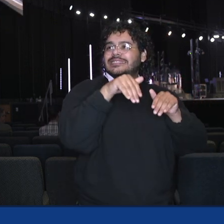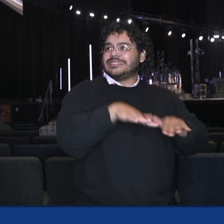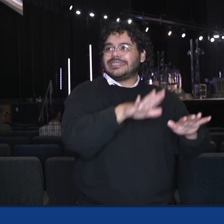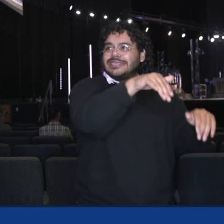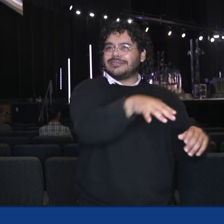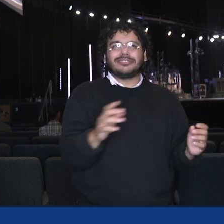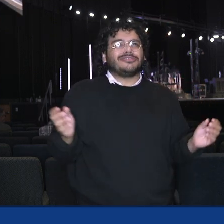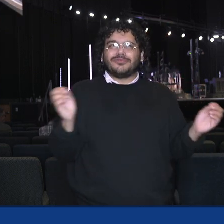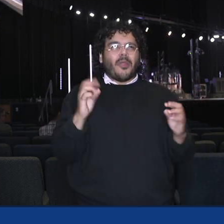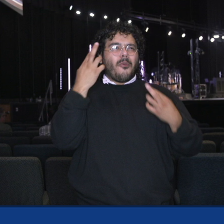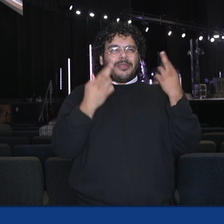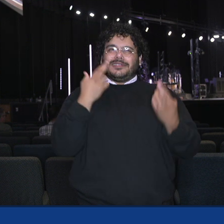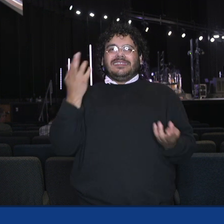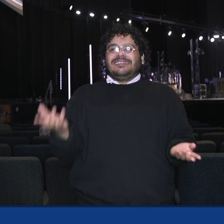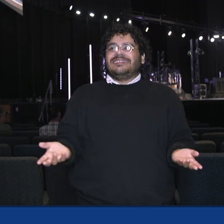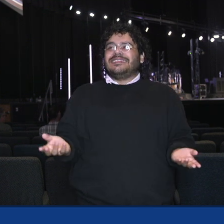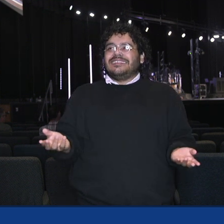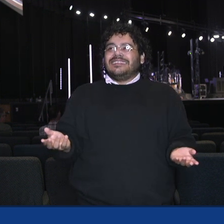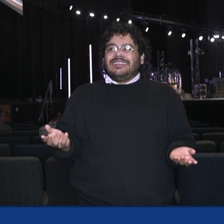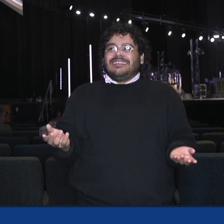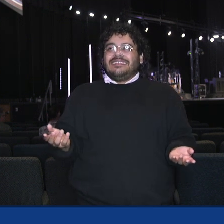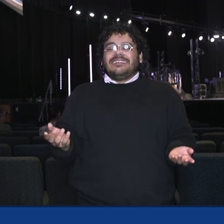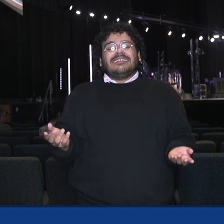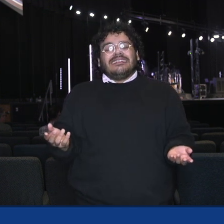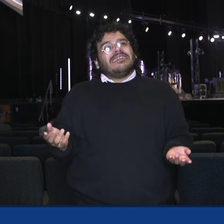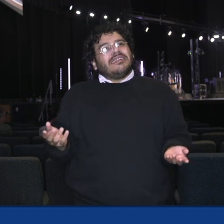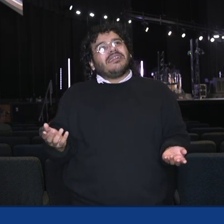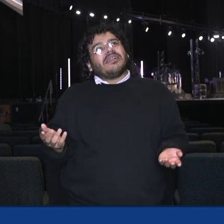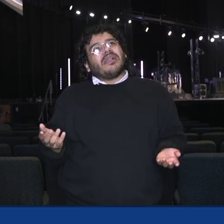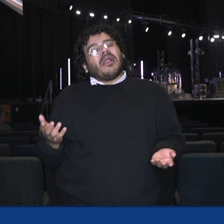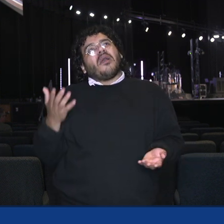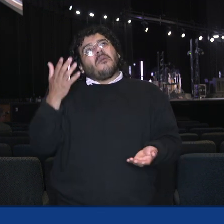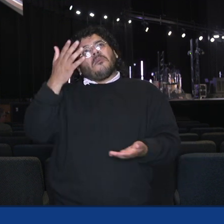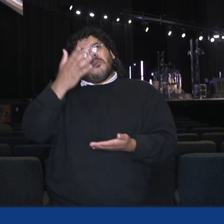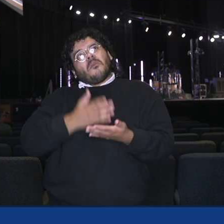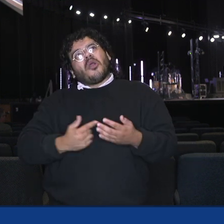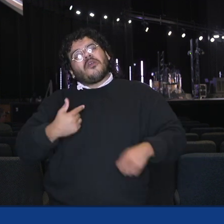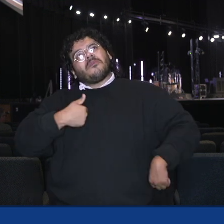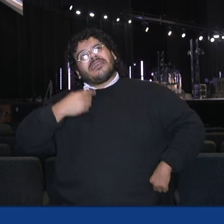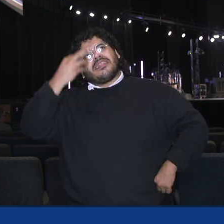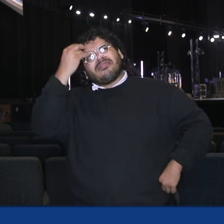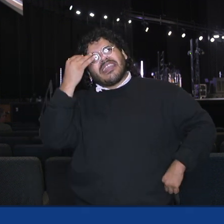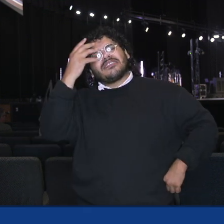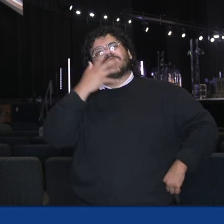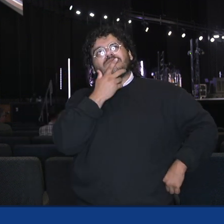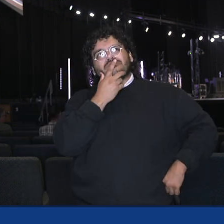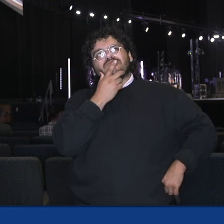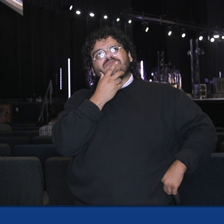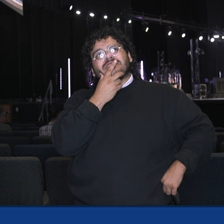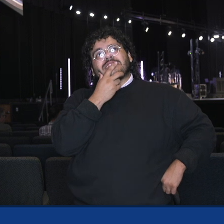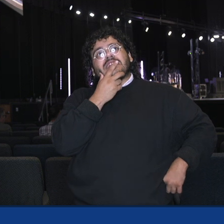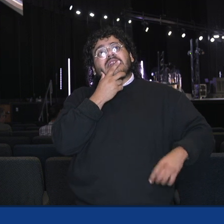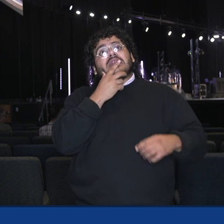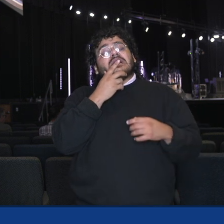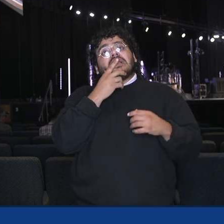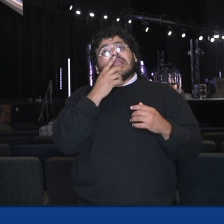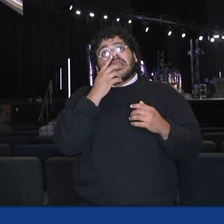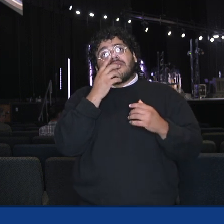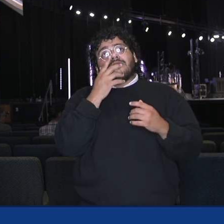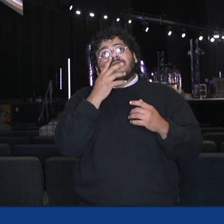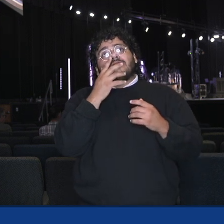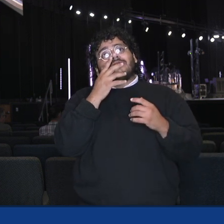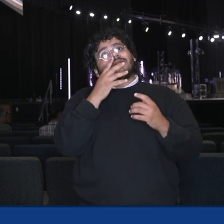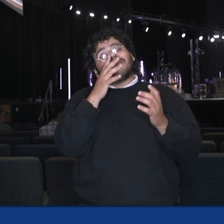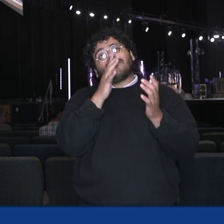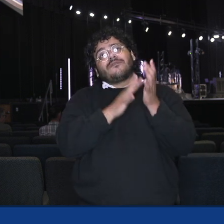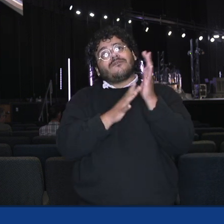reason. And there is a part of me that wonders. If Jesus doesn't only go to